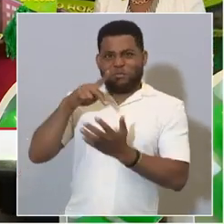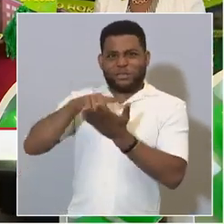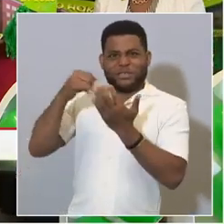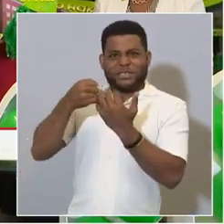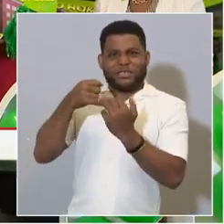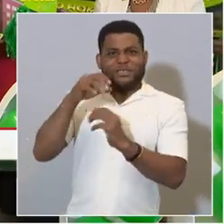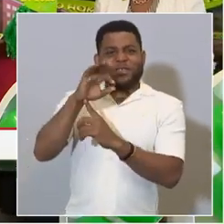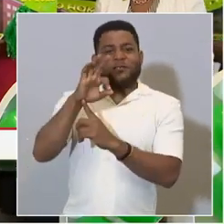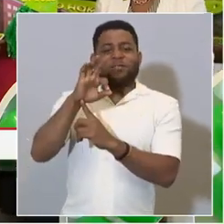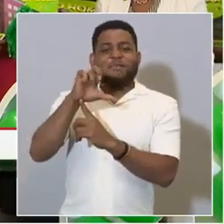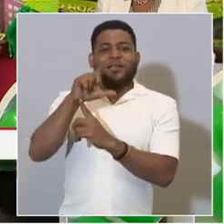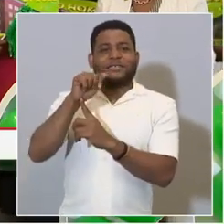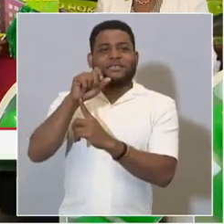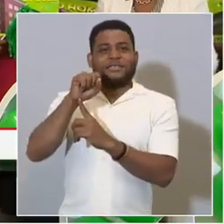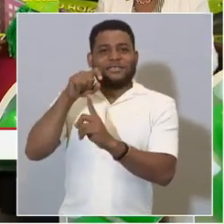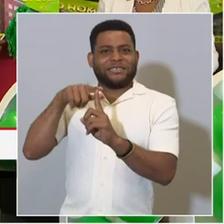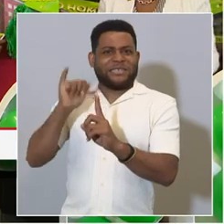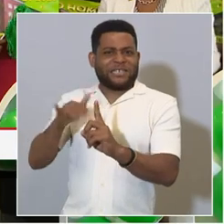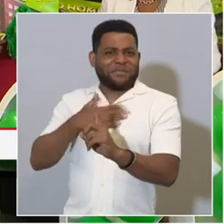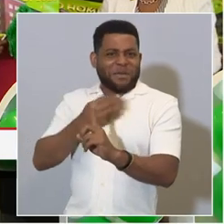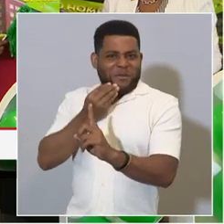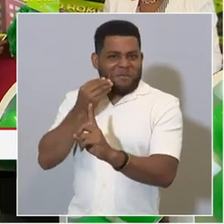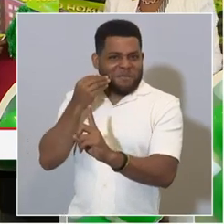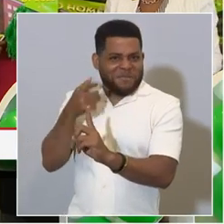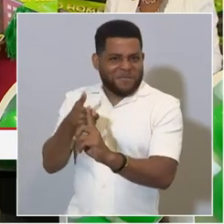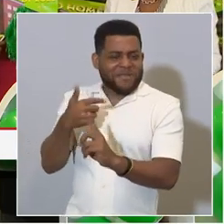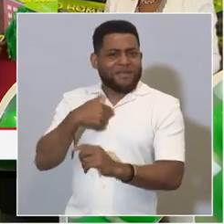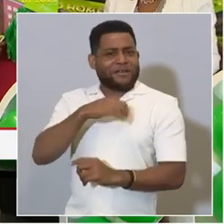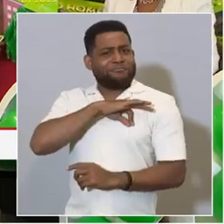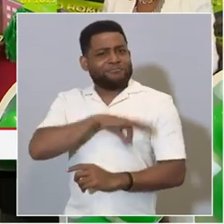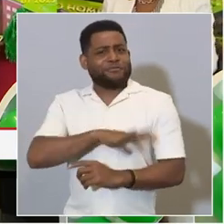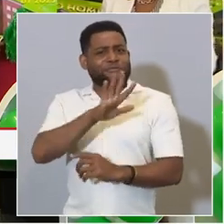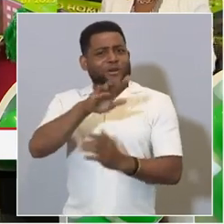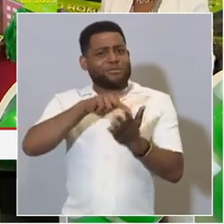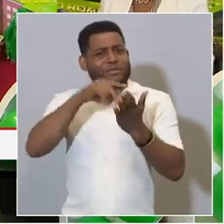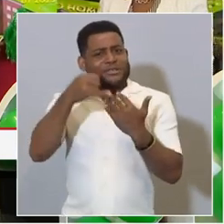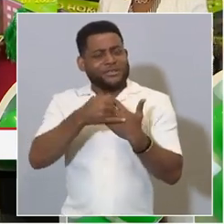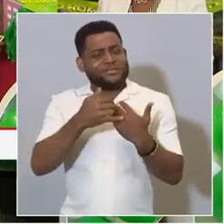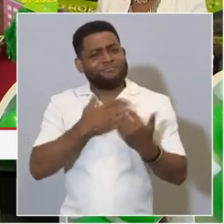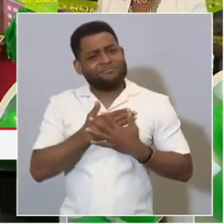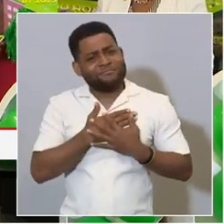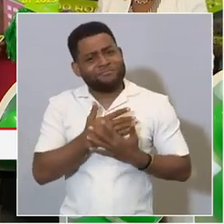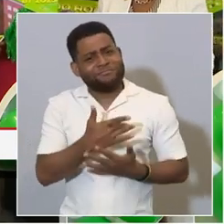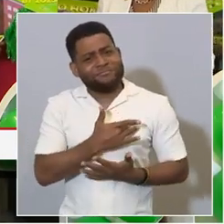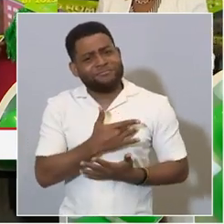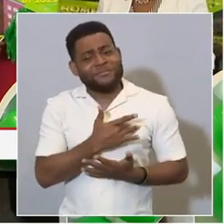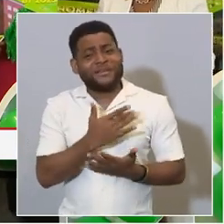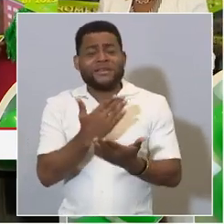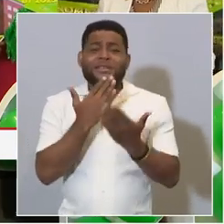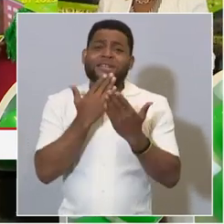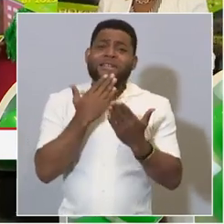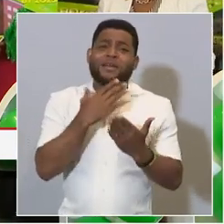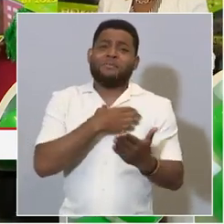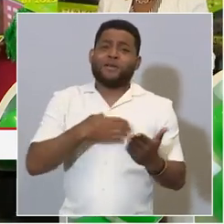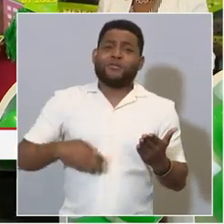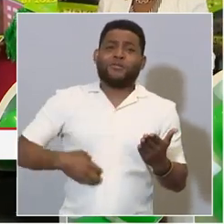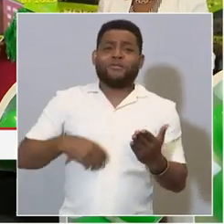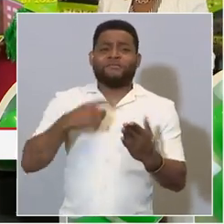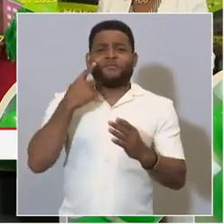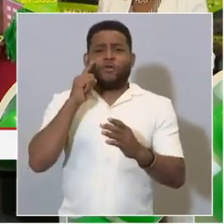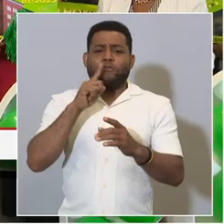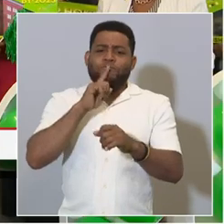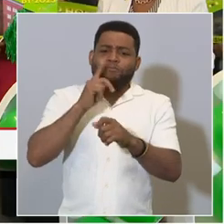benefited from your investments in housing. Thank you, Mayor Bowser, for keeping your promise to making housing more available and affordable for